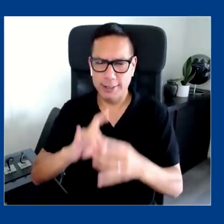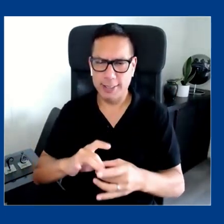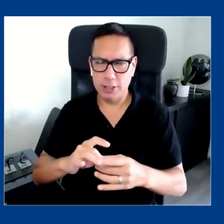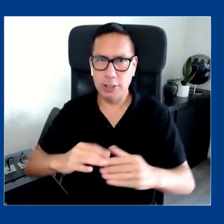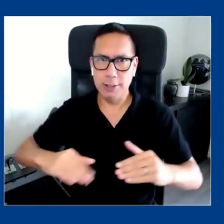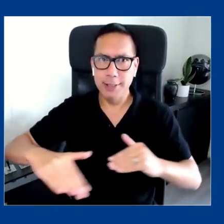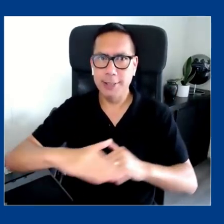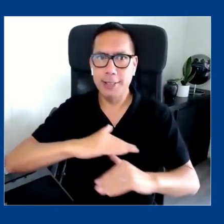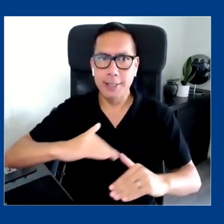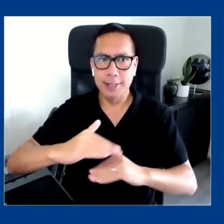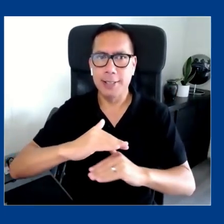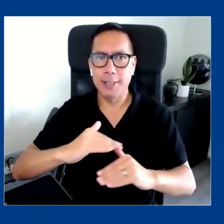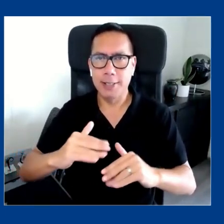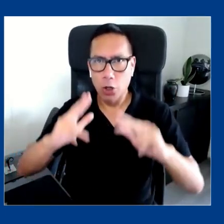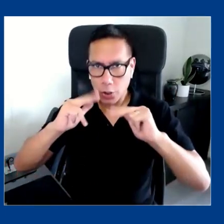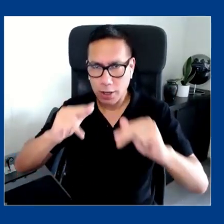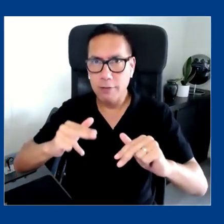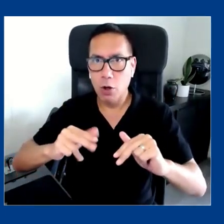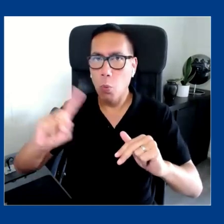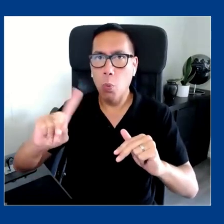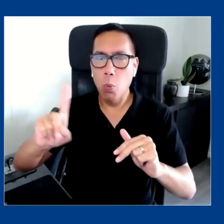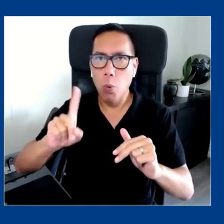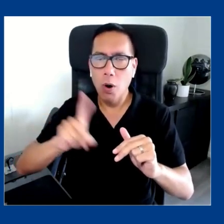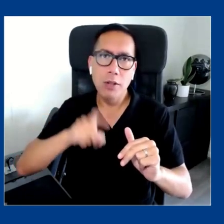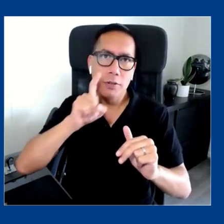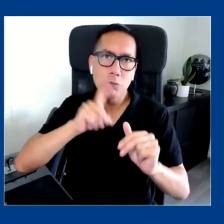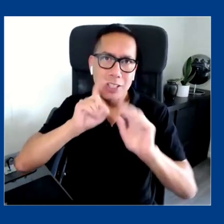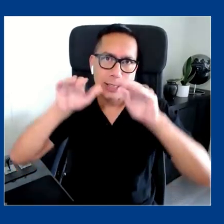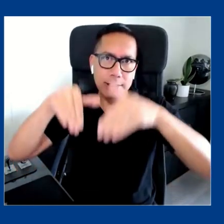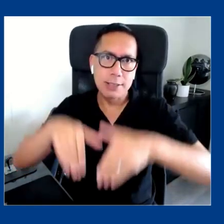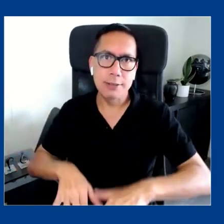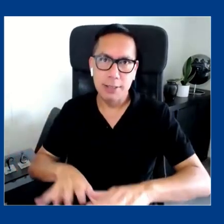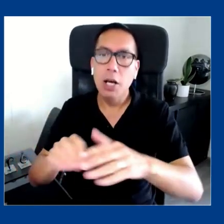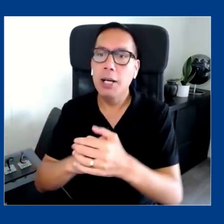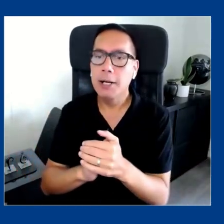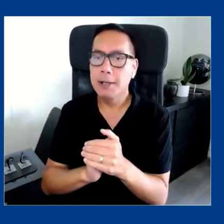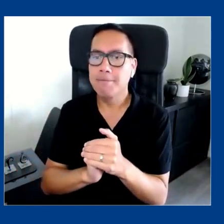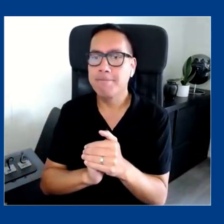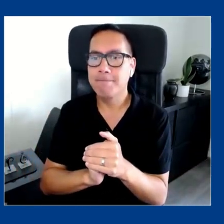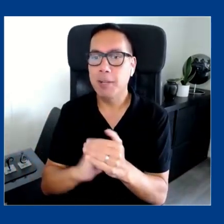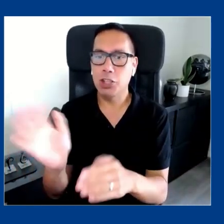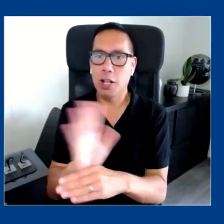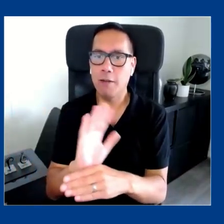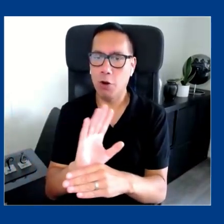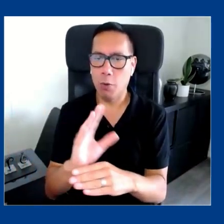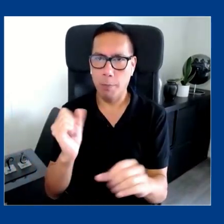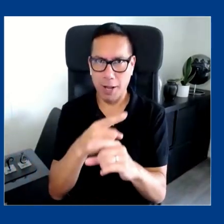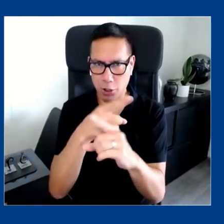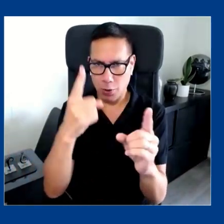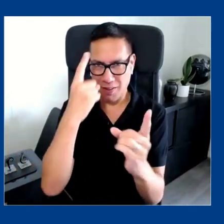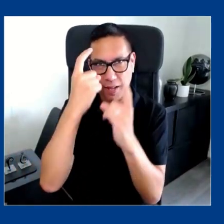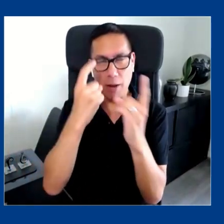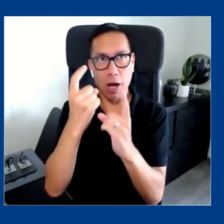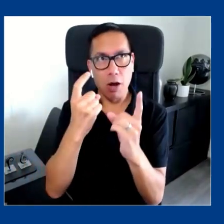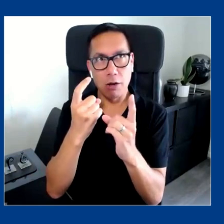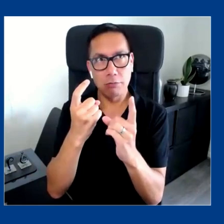maintenance of sacred springs. So the film asks us to think about borders and boundaries of many